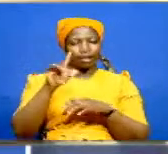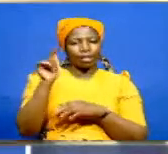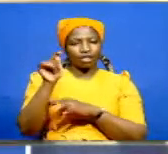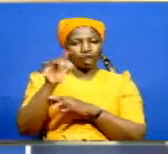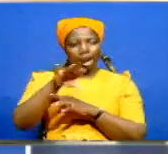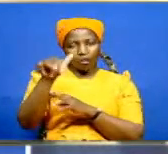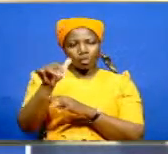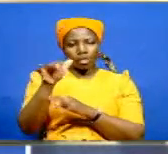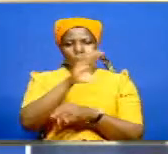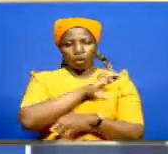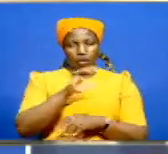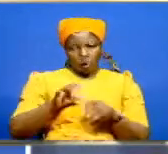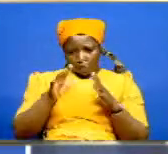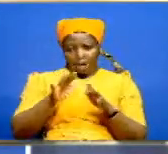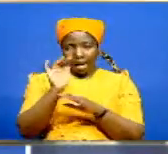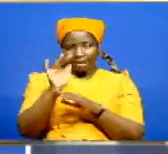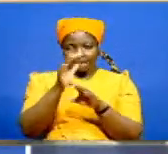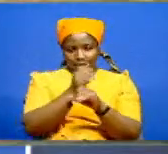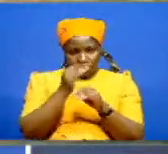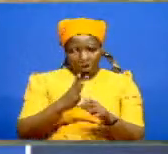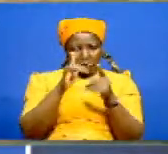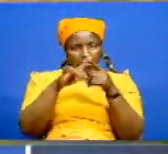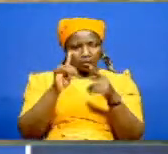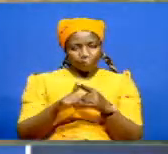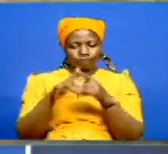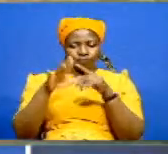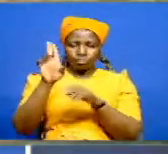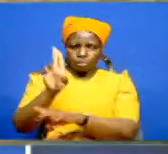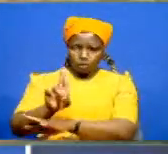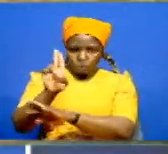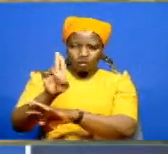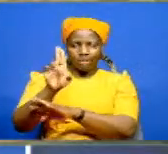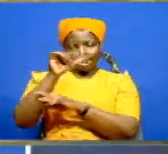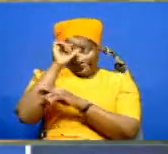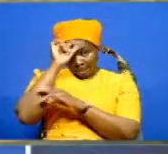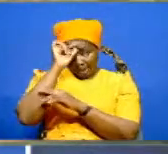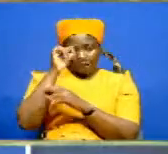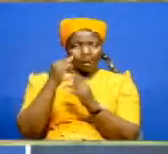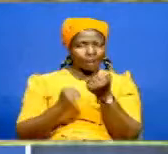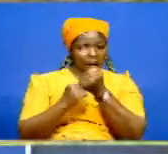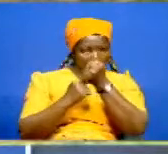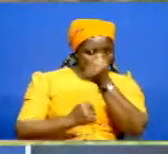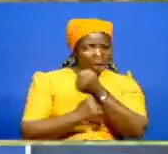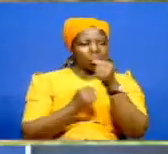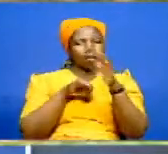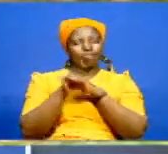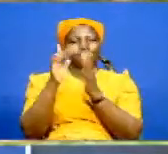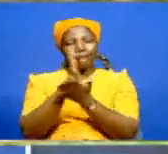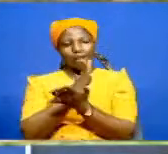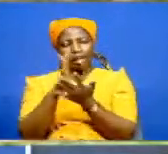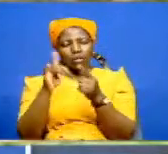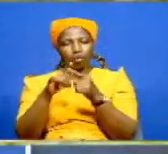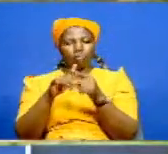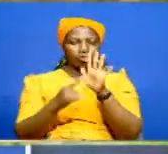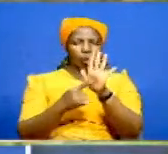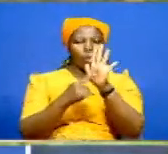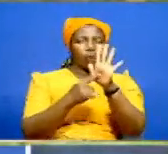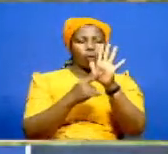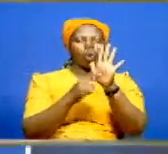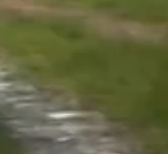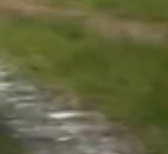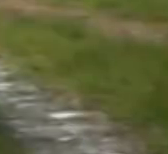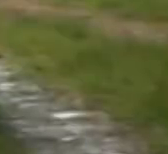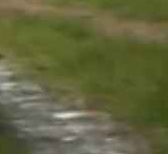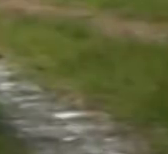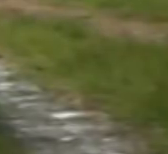Sam Ojwang called on the stakeholders to take advantage of government incentives in the sector to market the region.